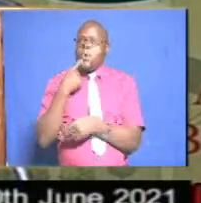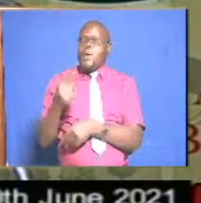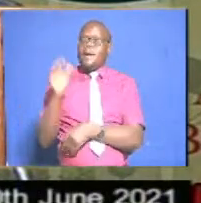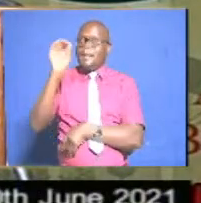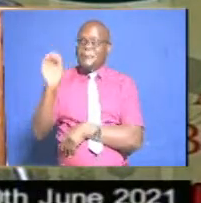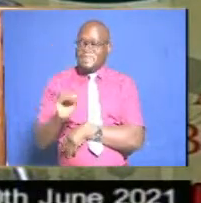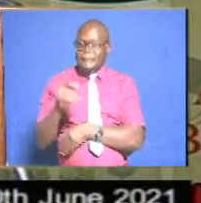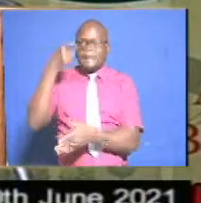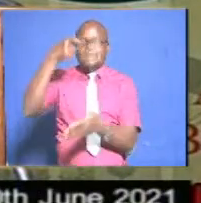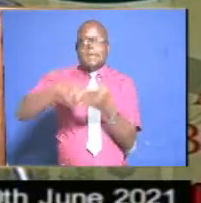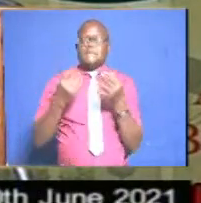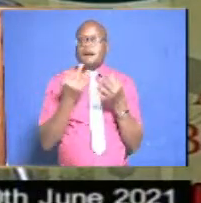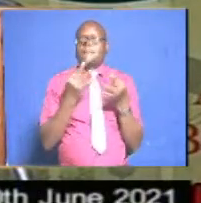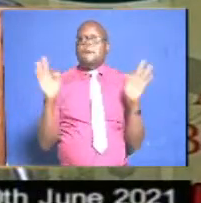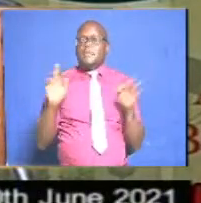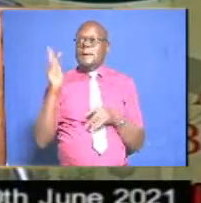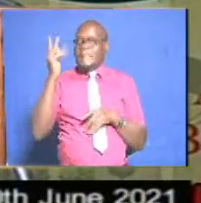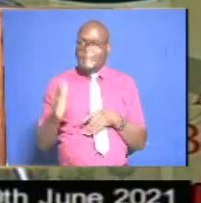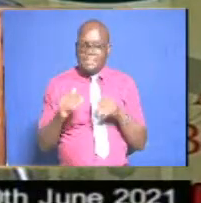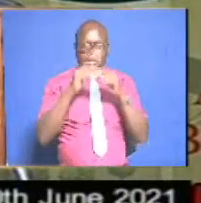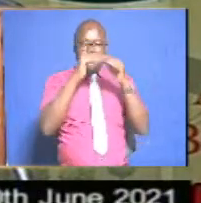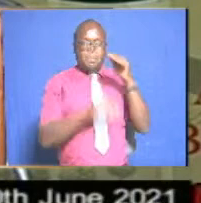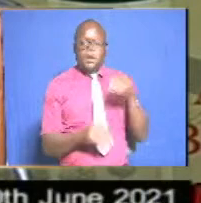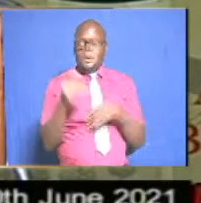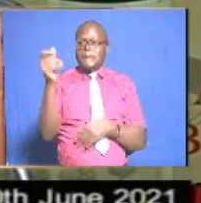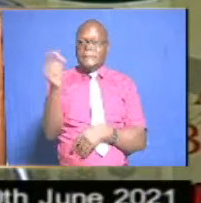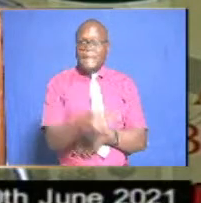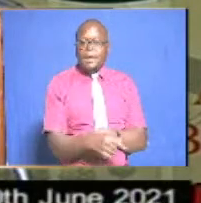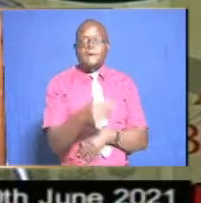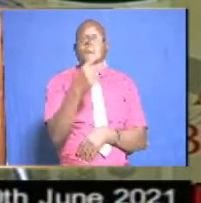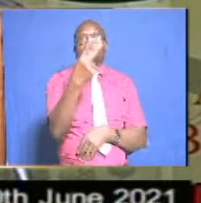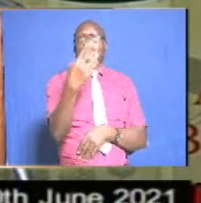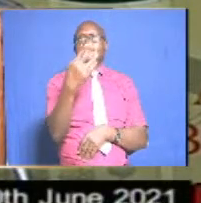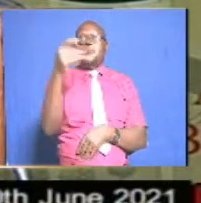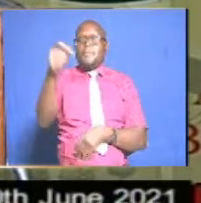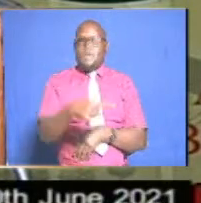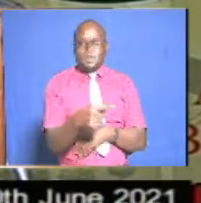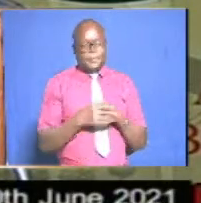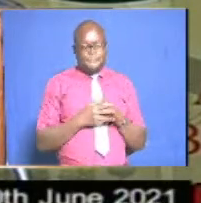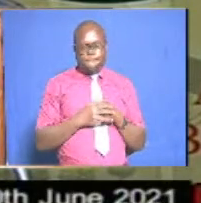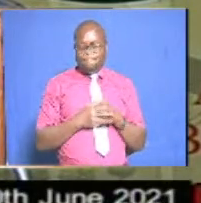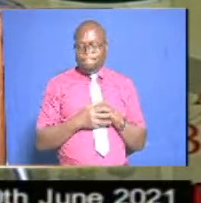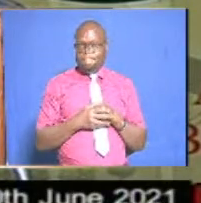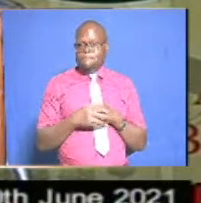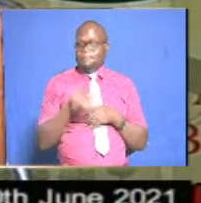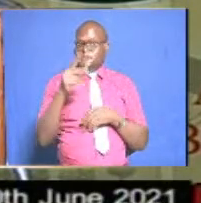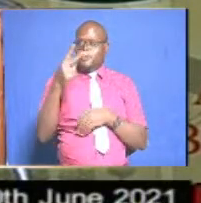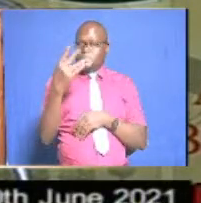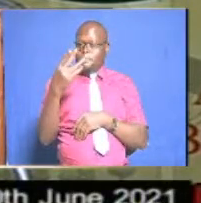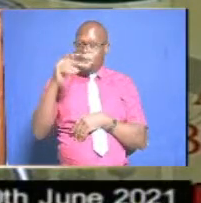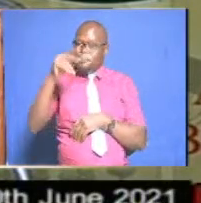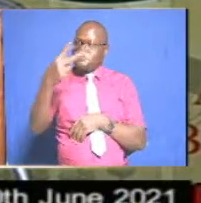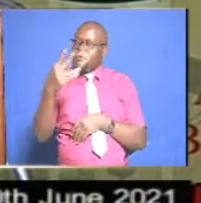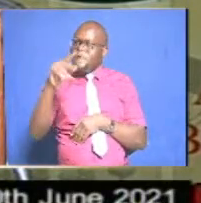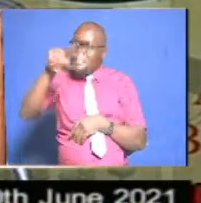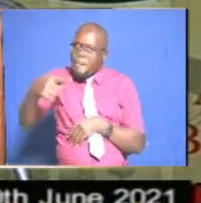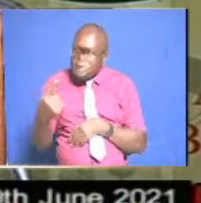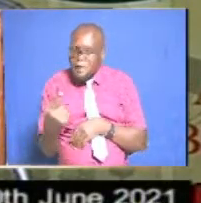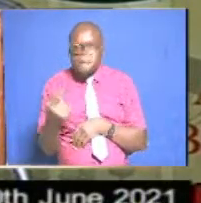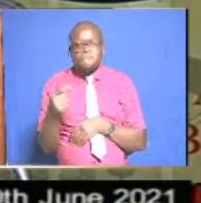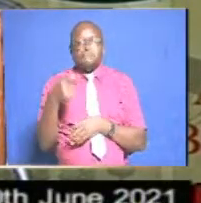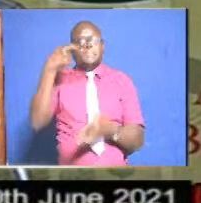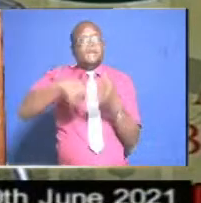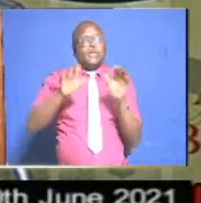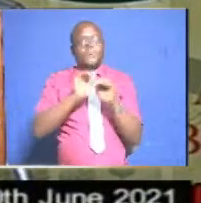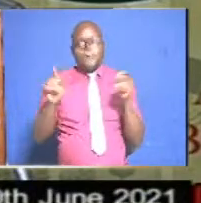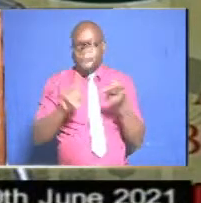tax relief to Kenyans earning below Kenya shilling 24,000 per month. In addition, the government enhanced cash